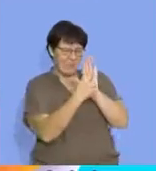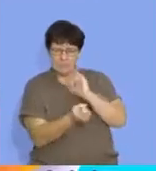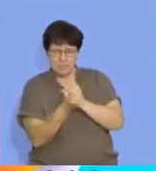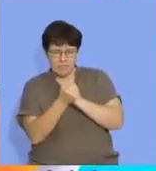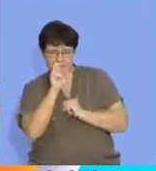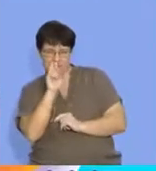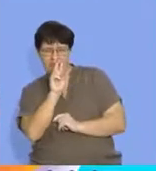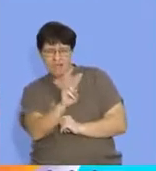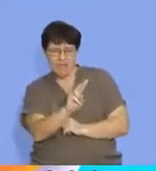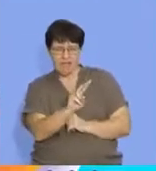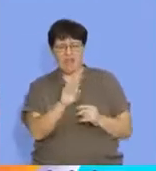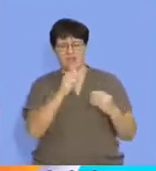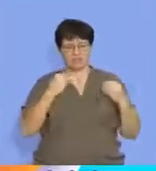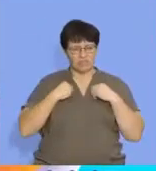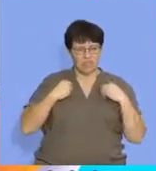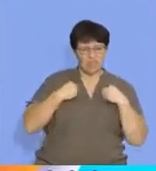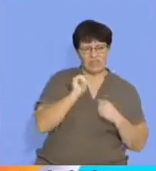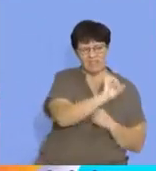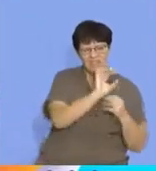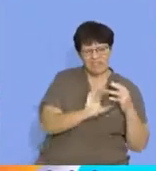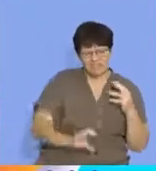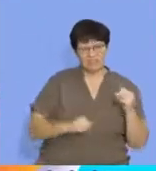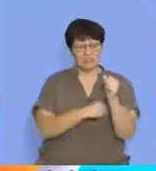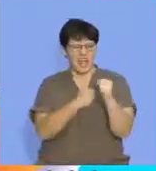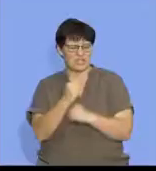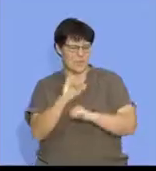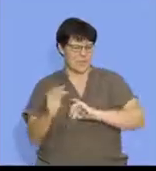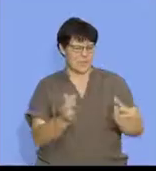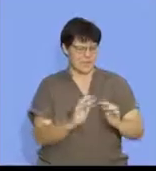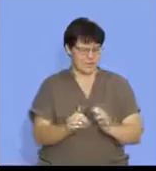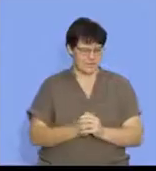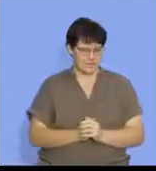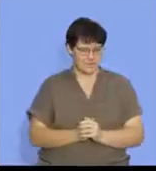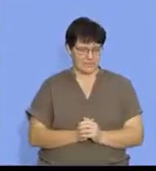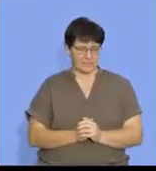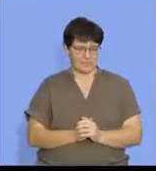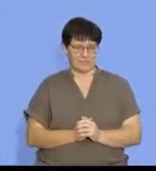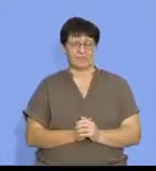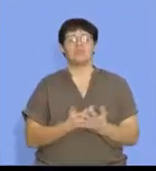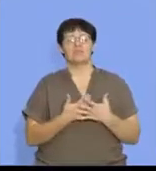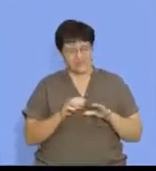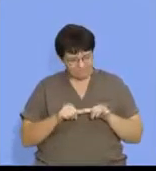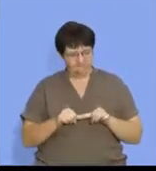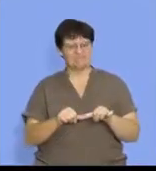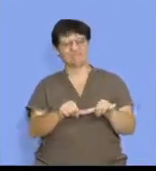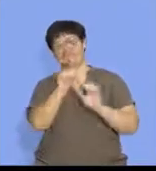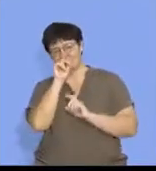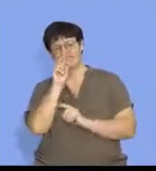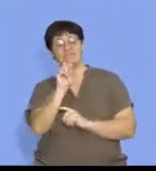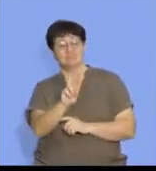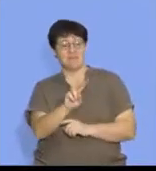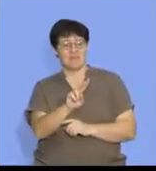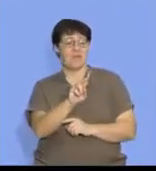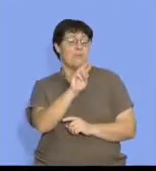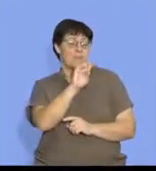the characteristics, the structure. So what are we looking at? Okay, let's go on the journey that we were on